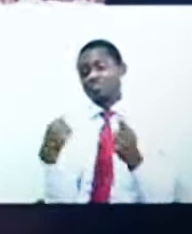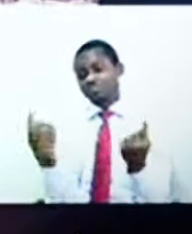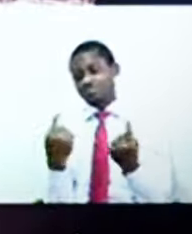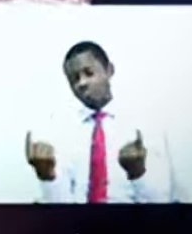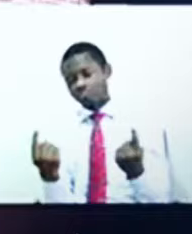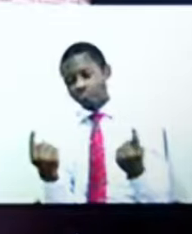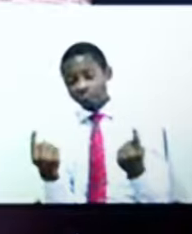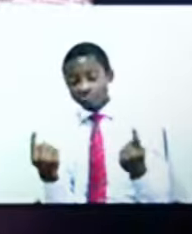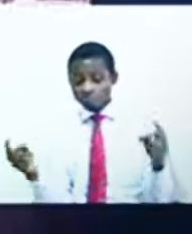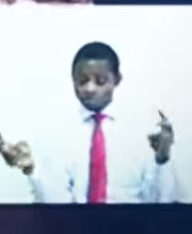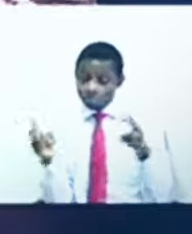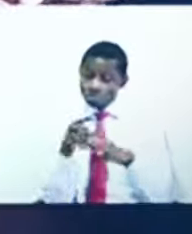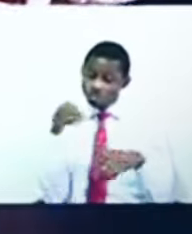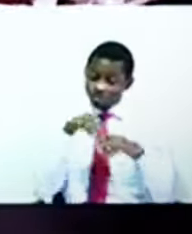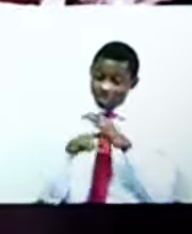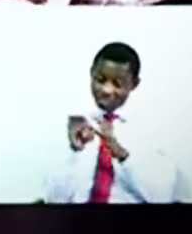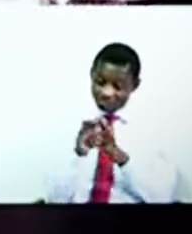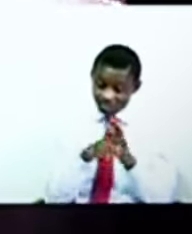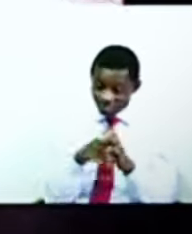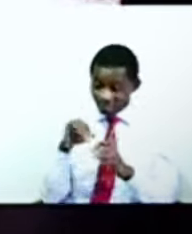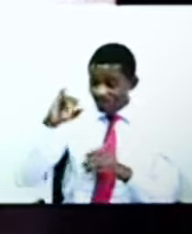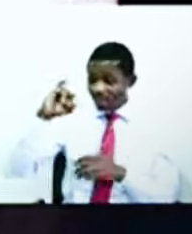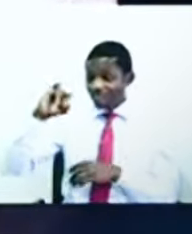said in